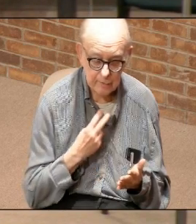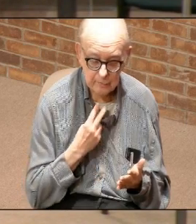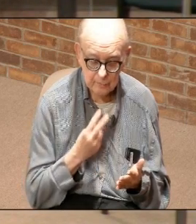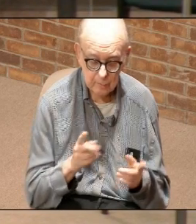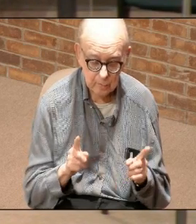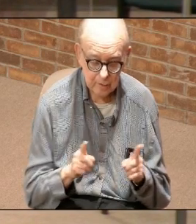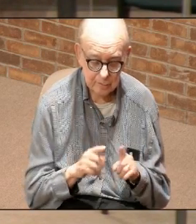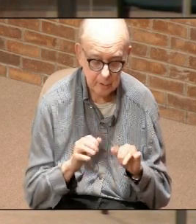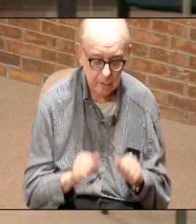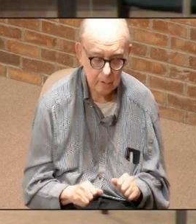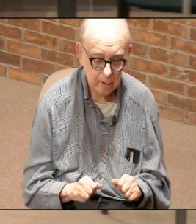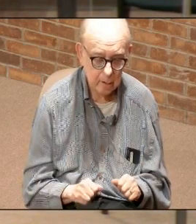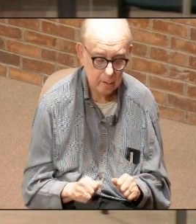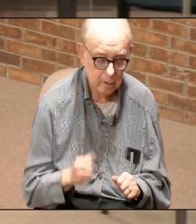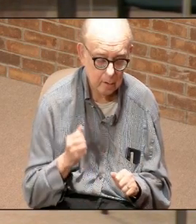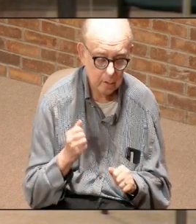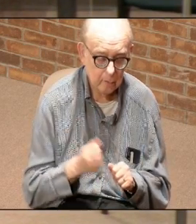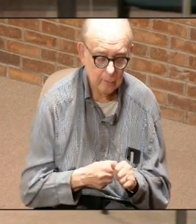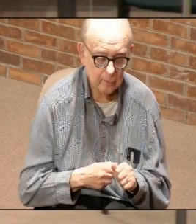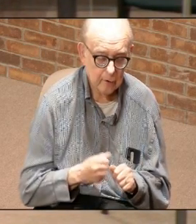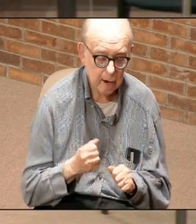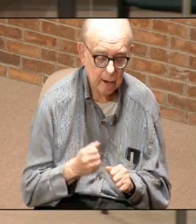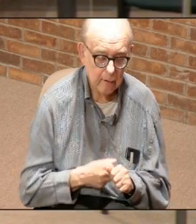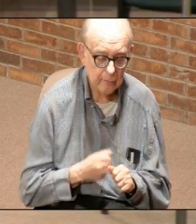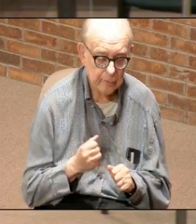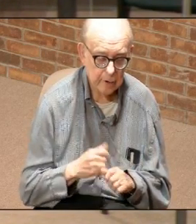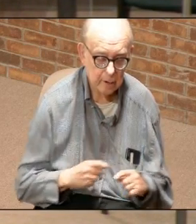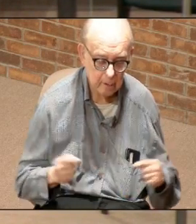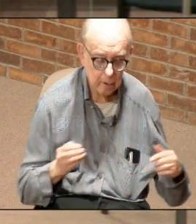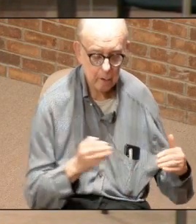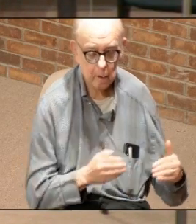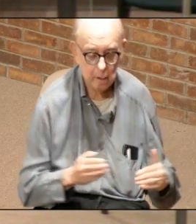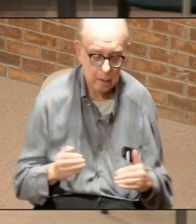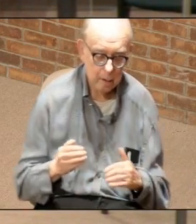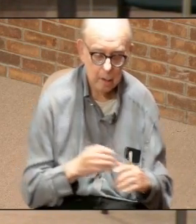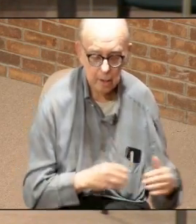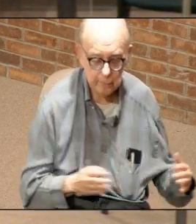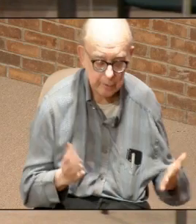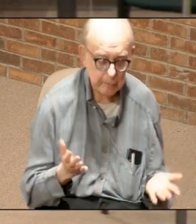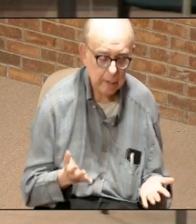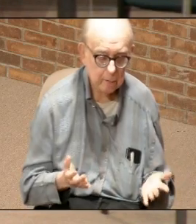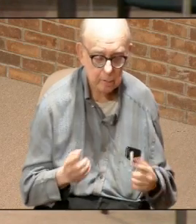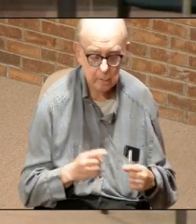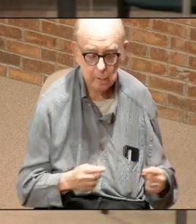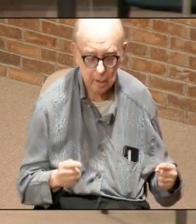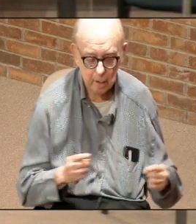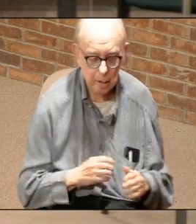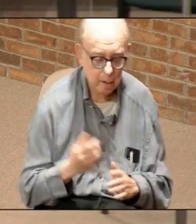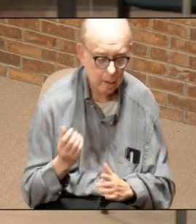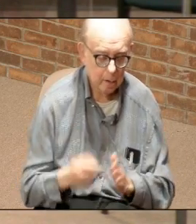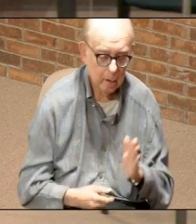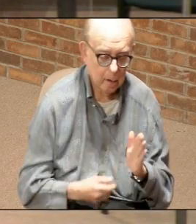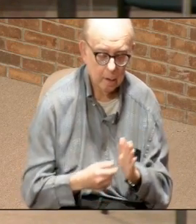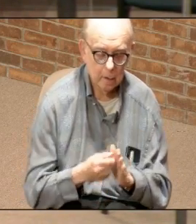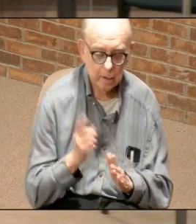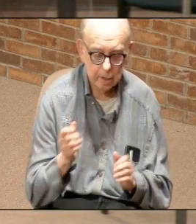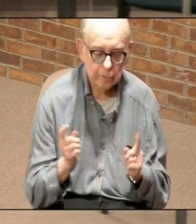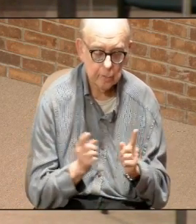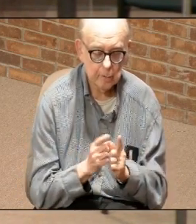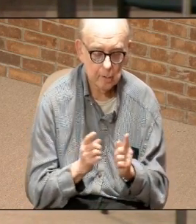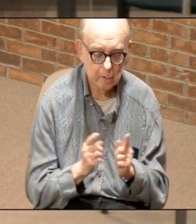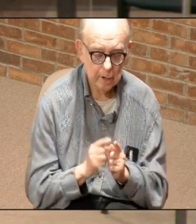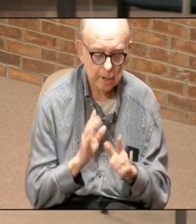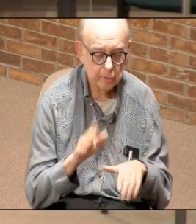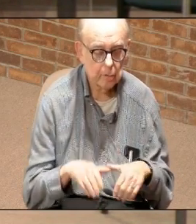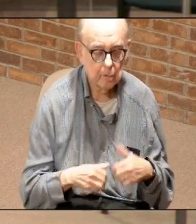can. For every struggle, every battle, and every giant that you are facing